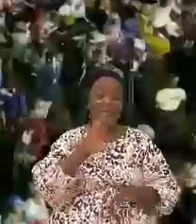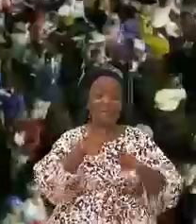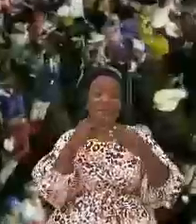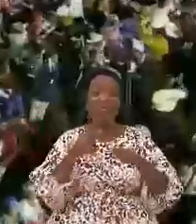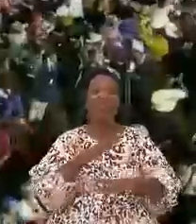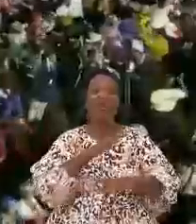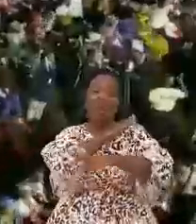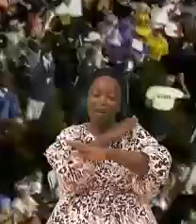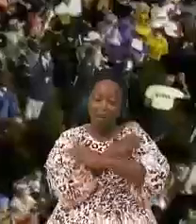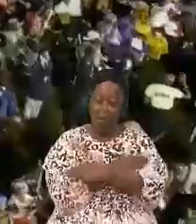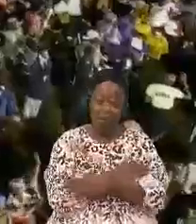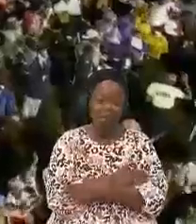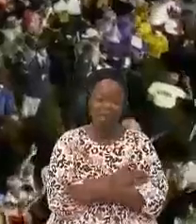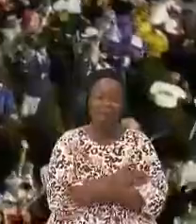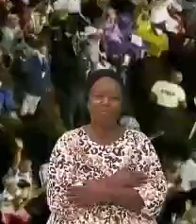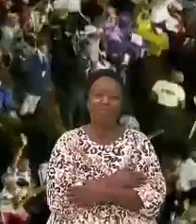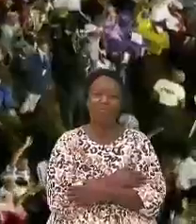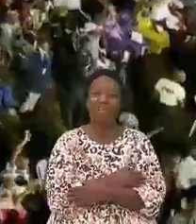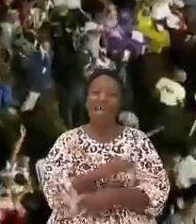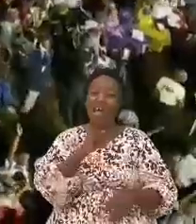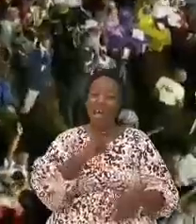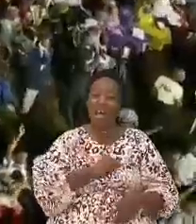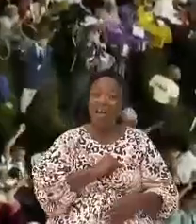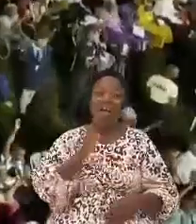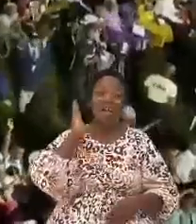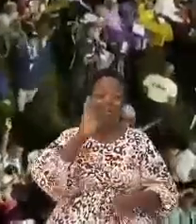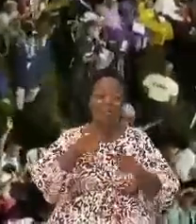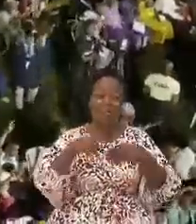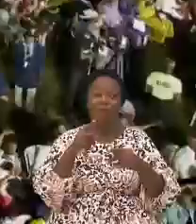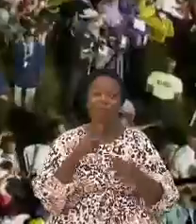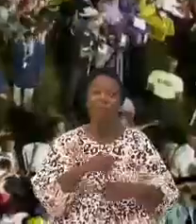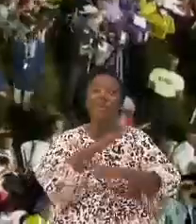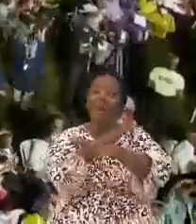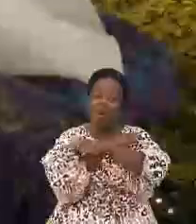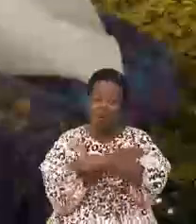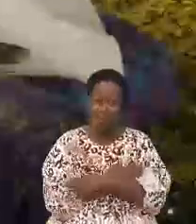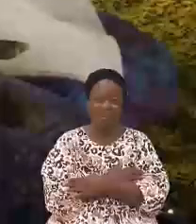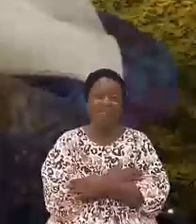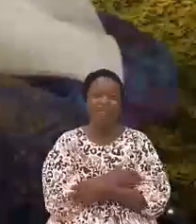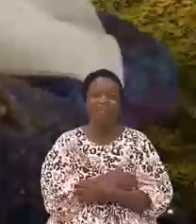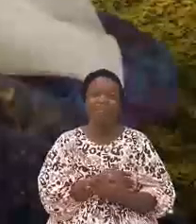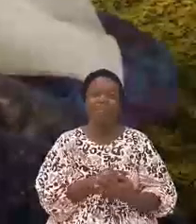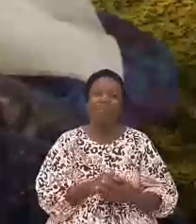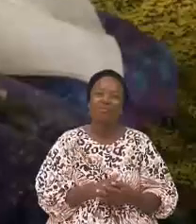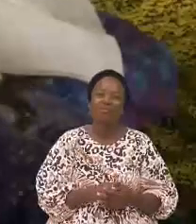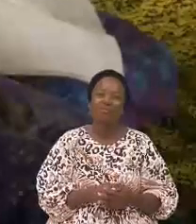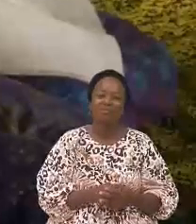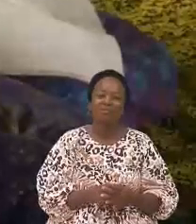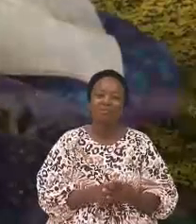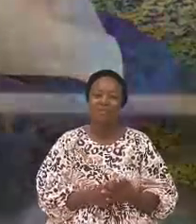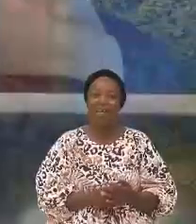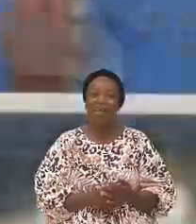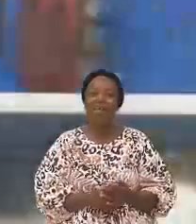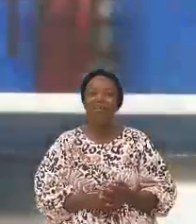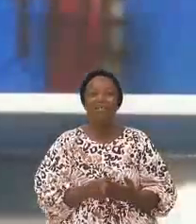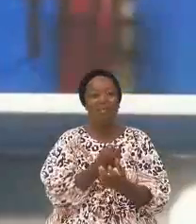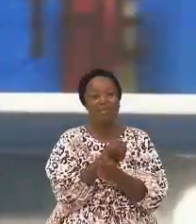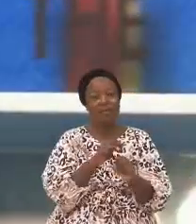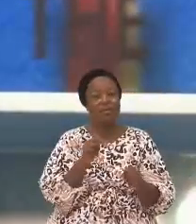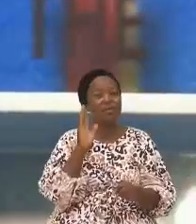That's your promise there. I will give you rest. I will give